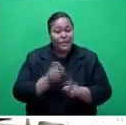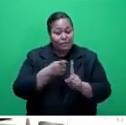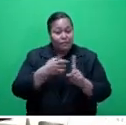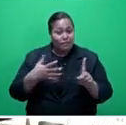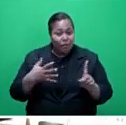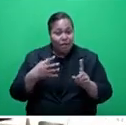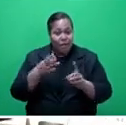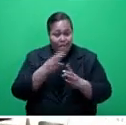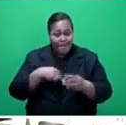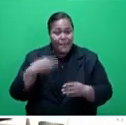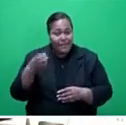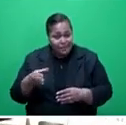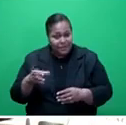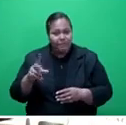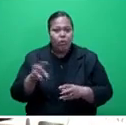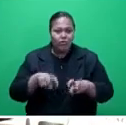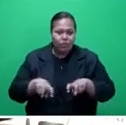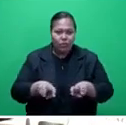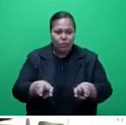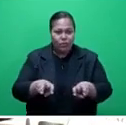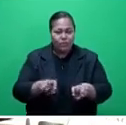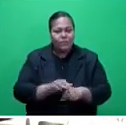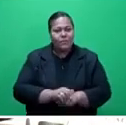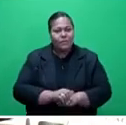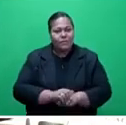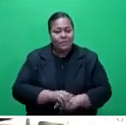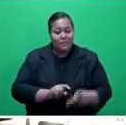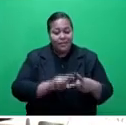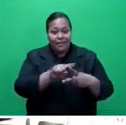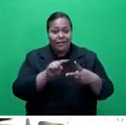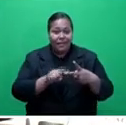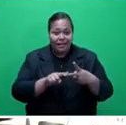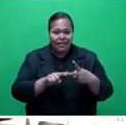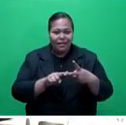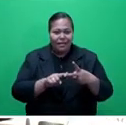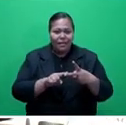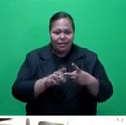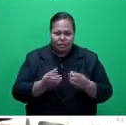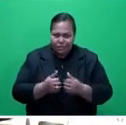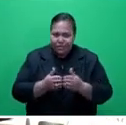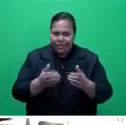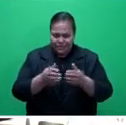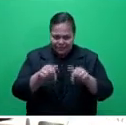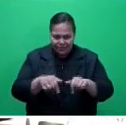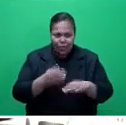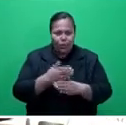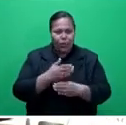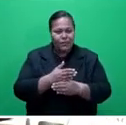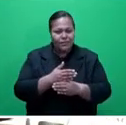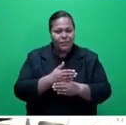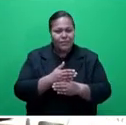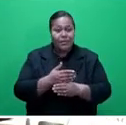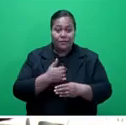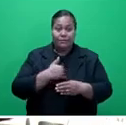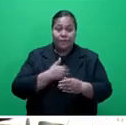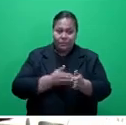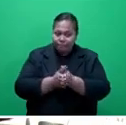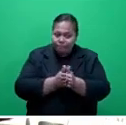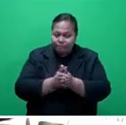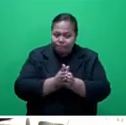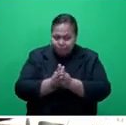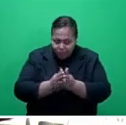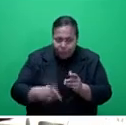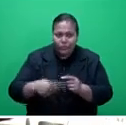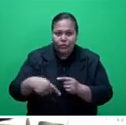Transport, Honourable Chone Usumate, for setting the momentum, sir. And I'm enthusiastic in progressing those policies